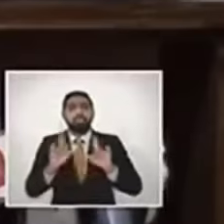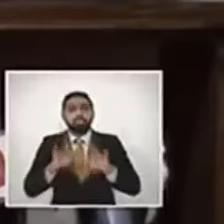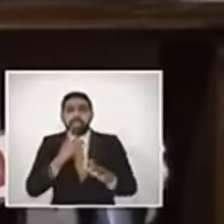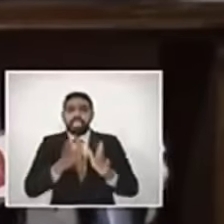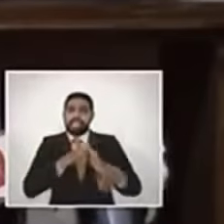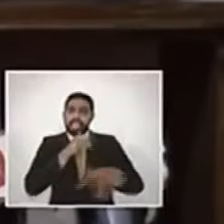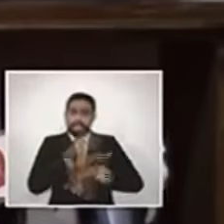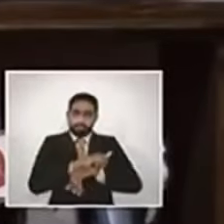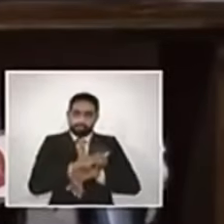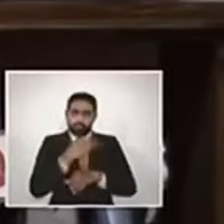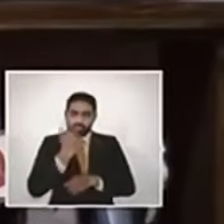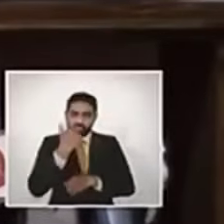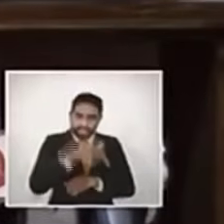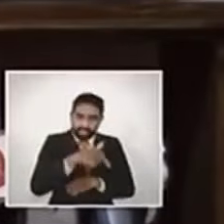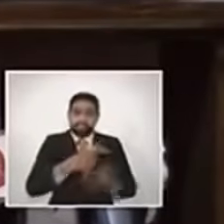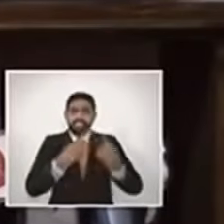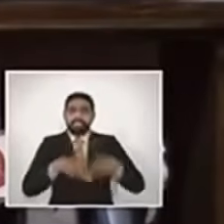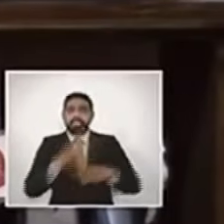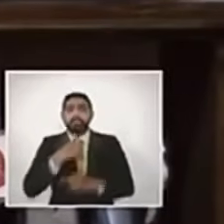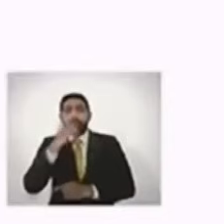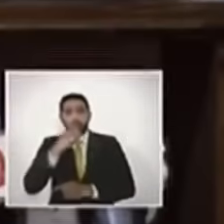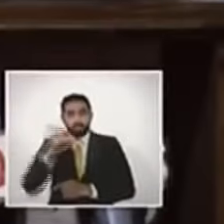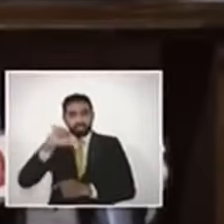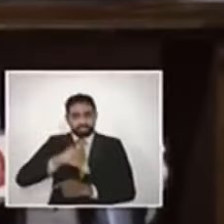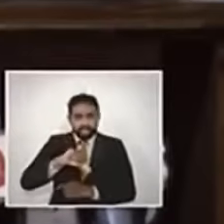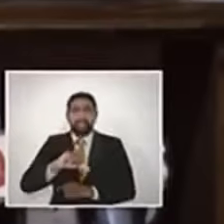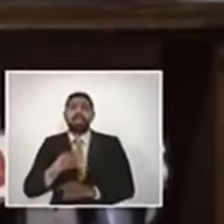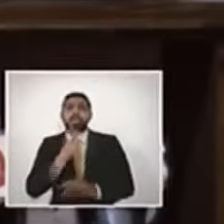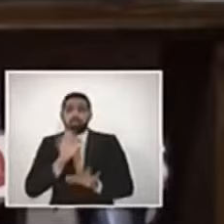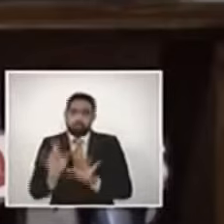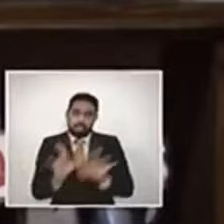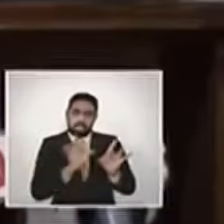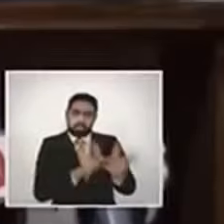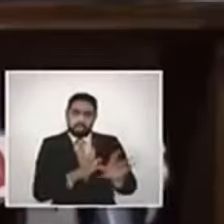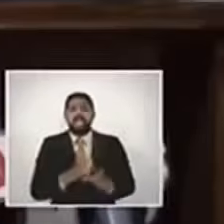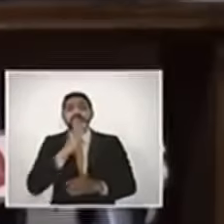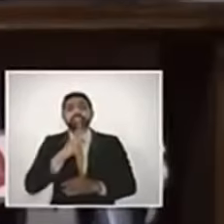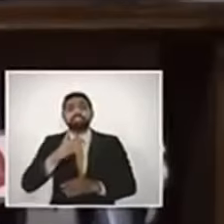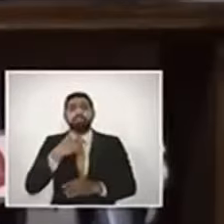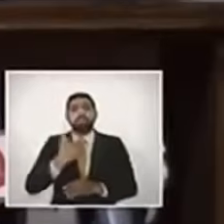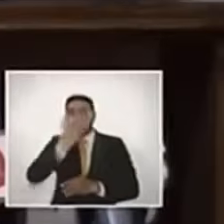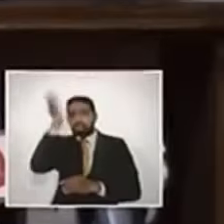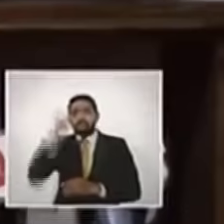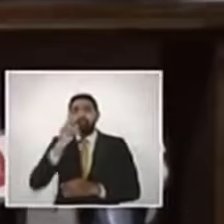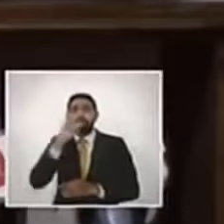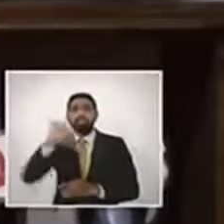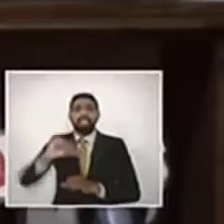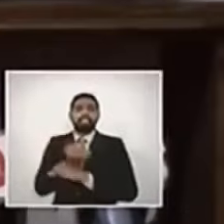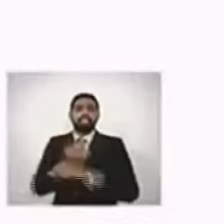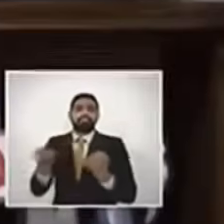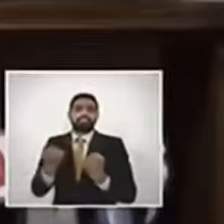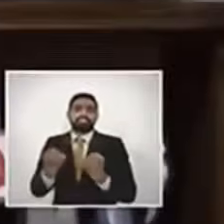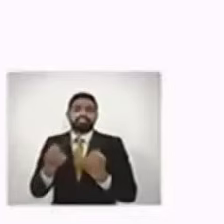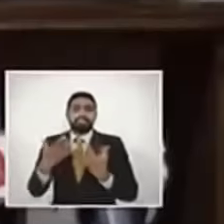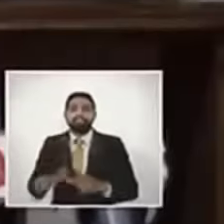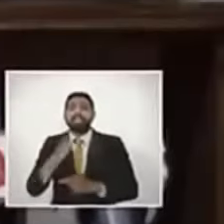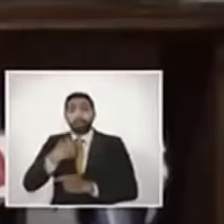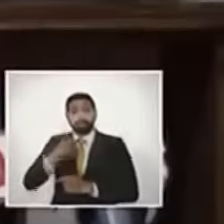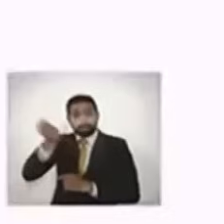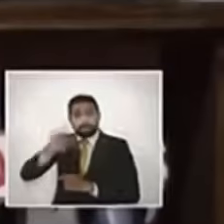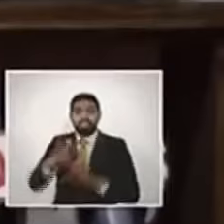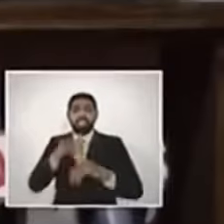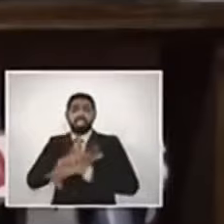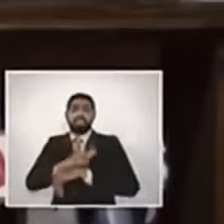bring it down at the same price as jet fuel. The fishermen will have to face a great challenge due to this. Furnace oil is required to carry out operations at